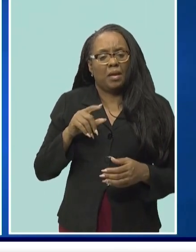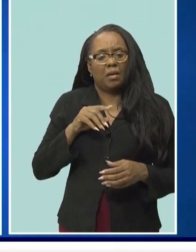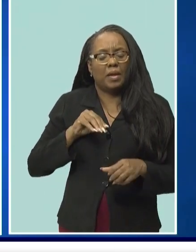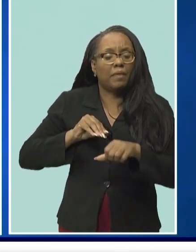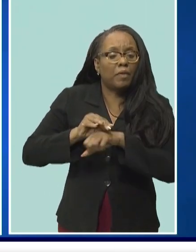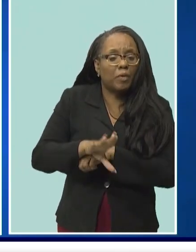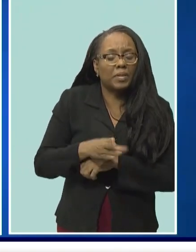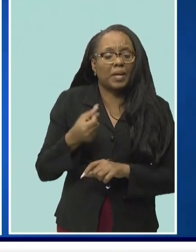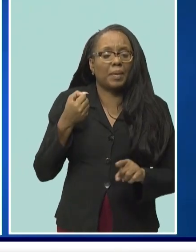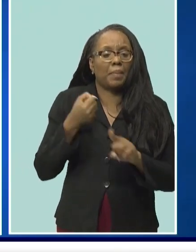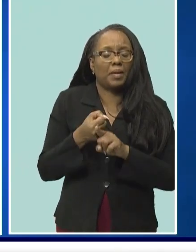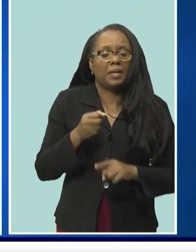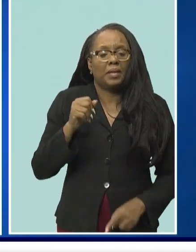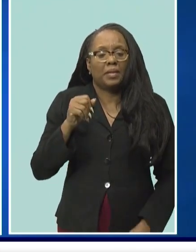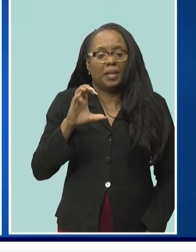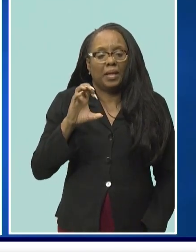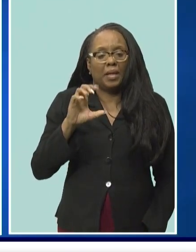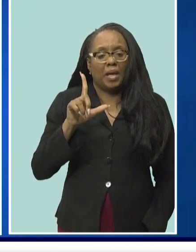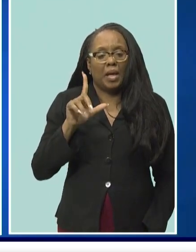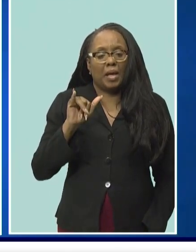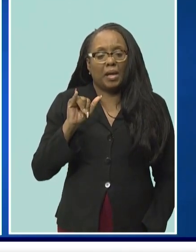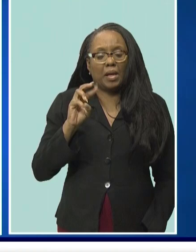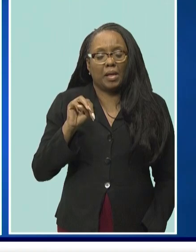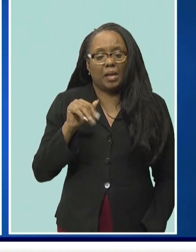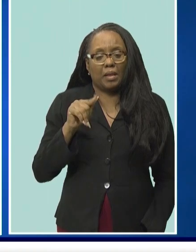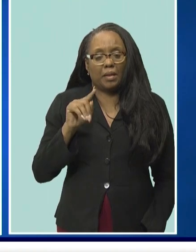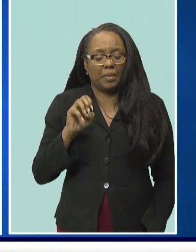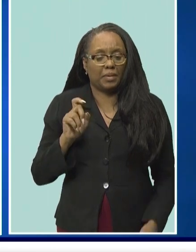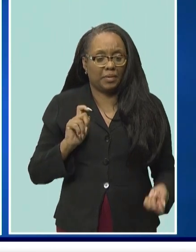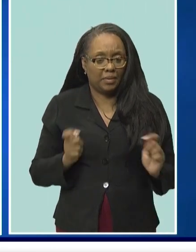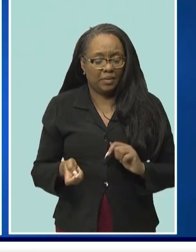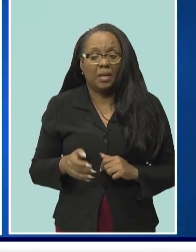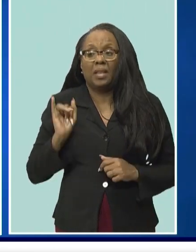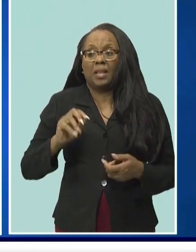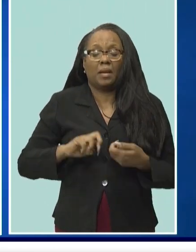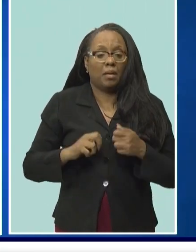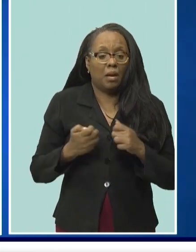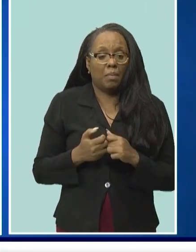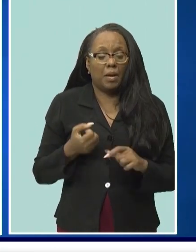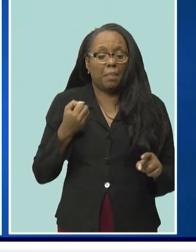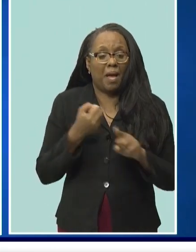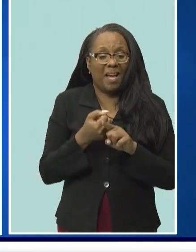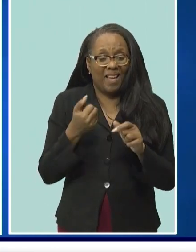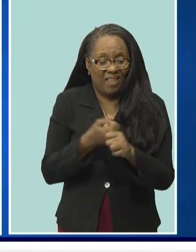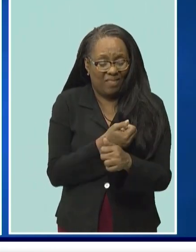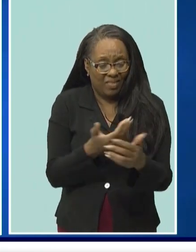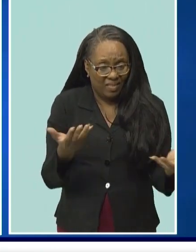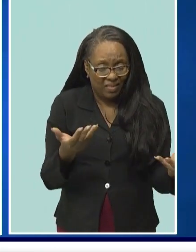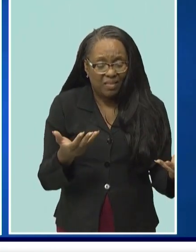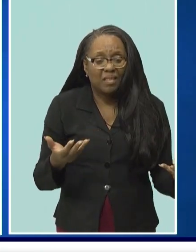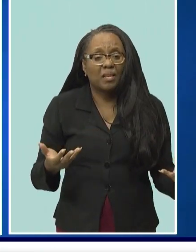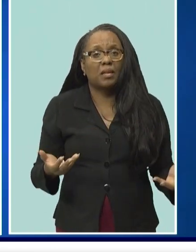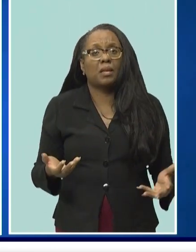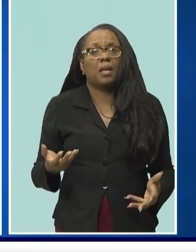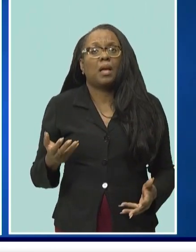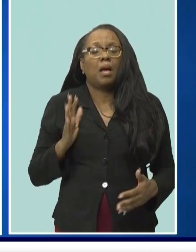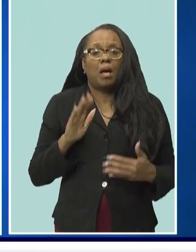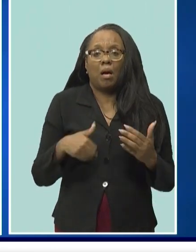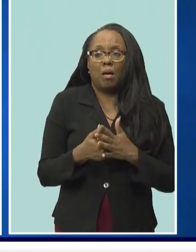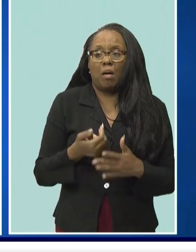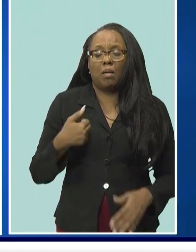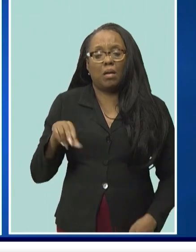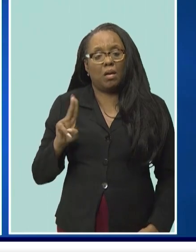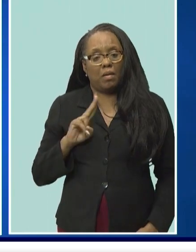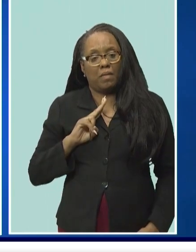will have nationally. Okay. Because this problem impacts every single. Yeah. And we all do contribute to it.